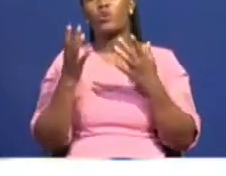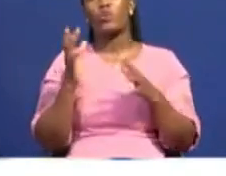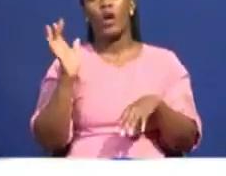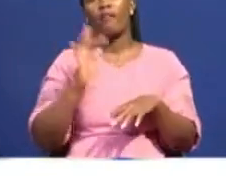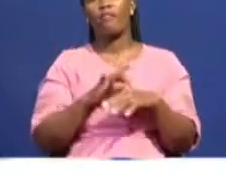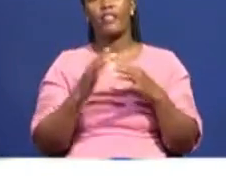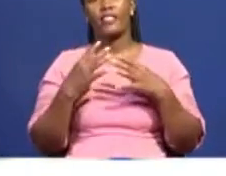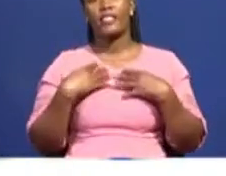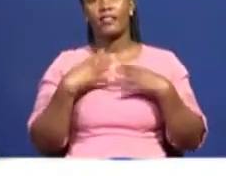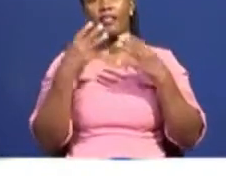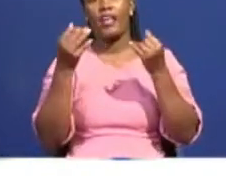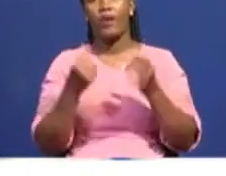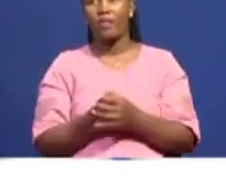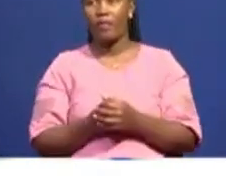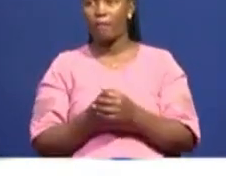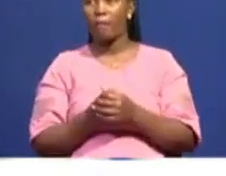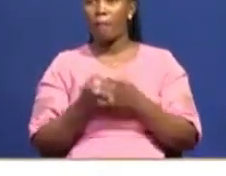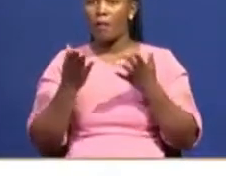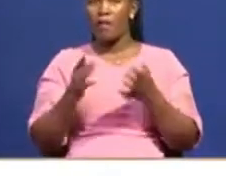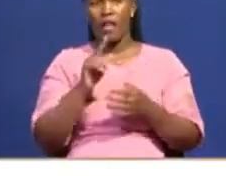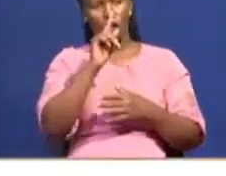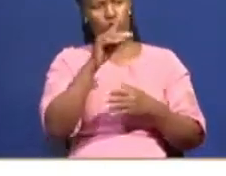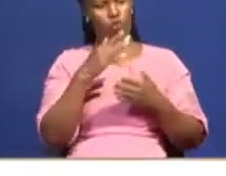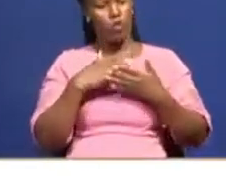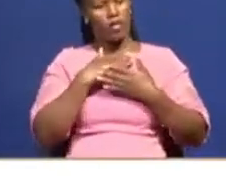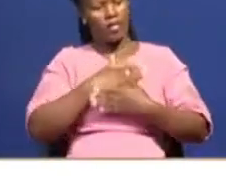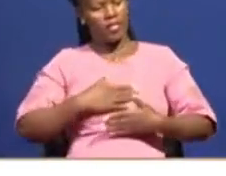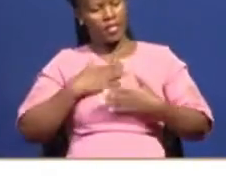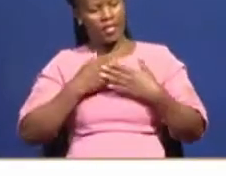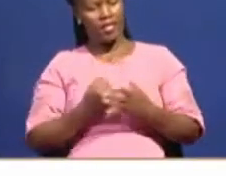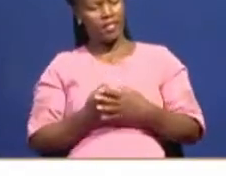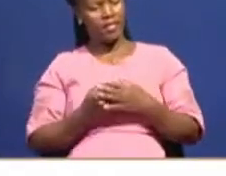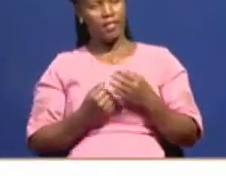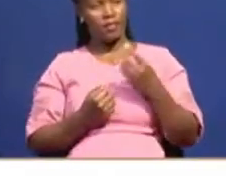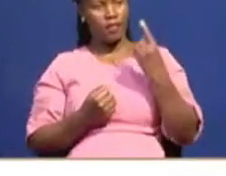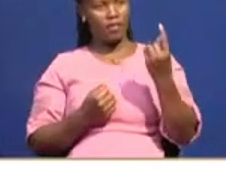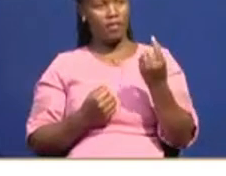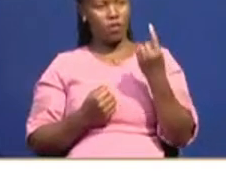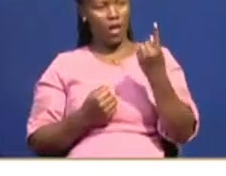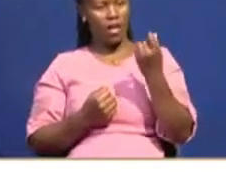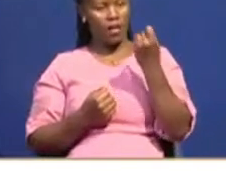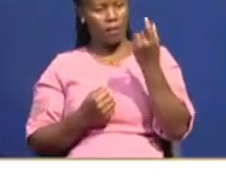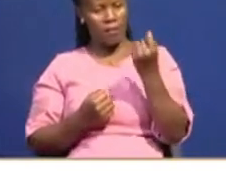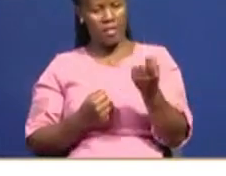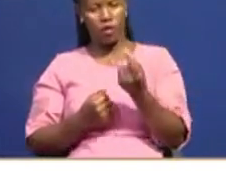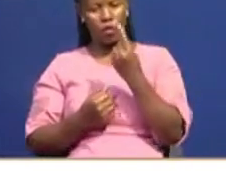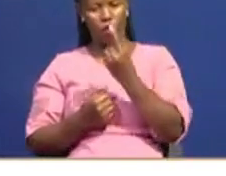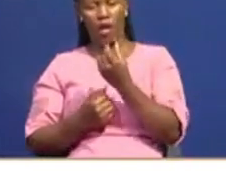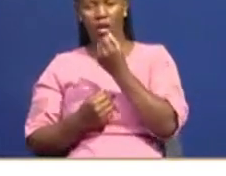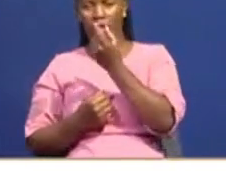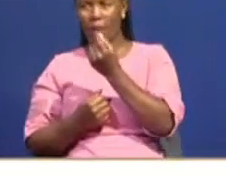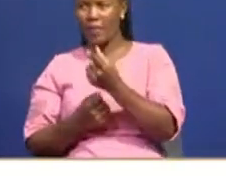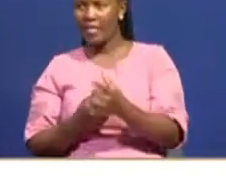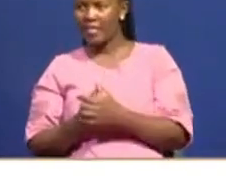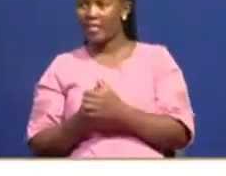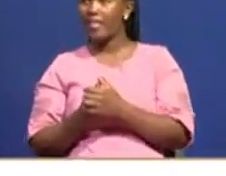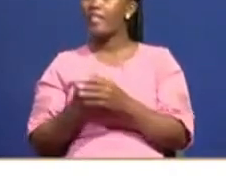quite costly. Yes. You're the scientist. I want to give each one of you a minute. And the question is, we have celebrated